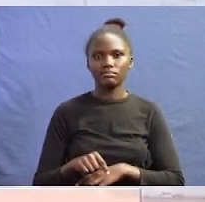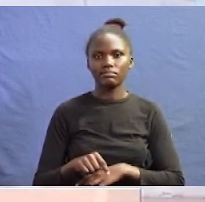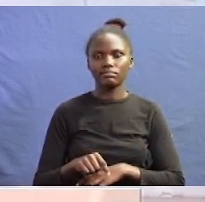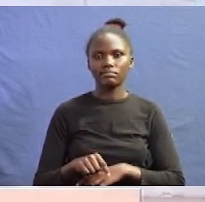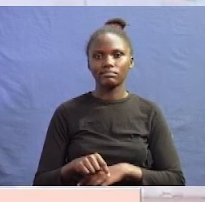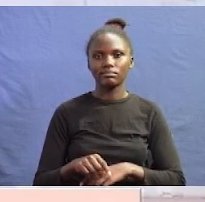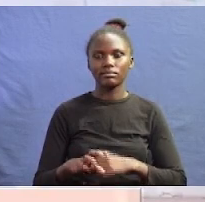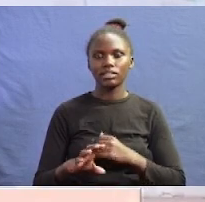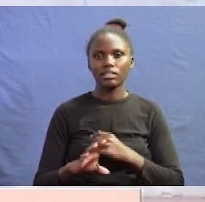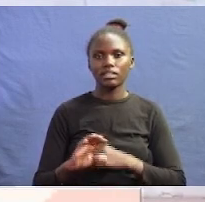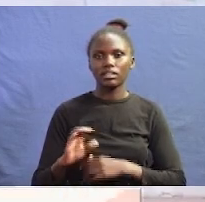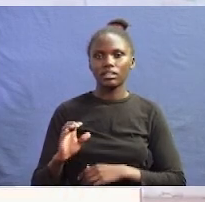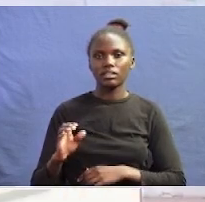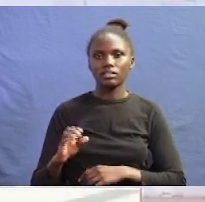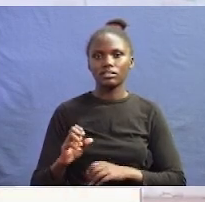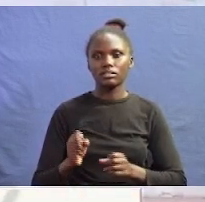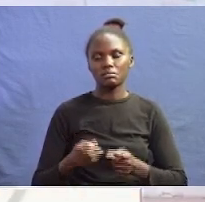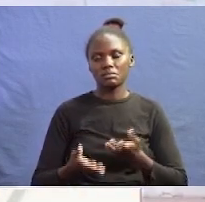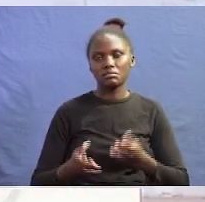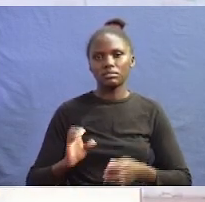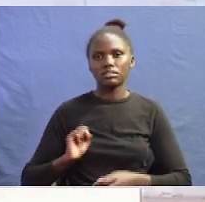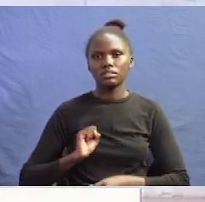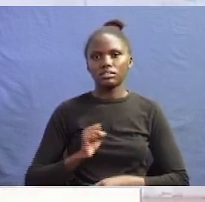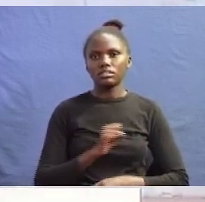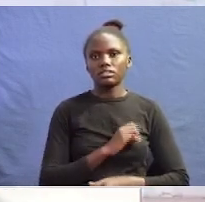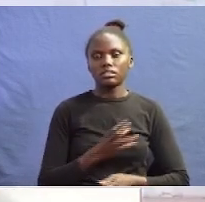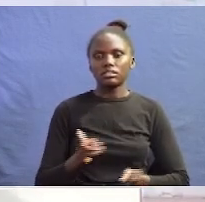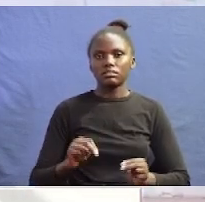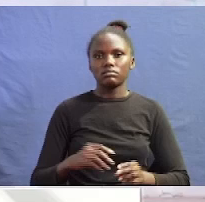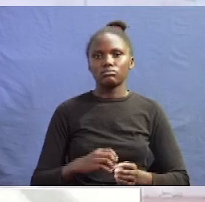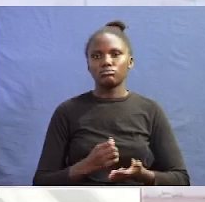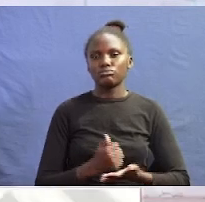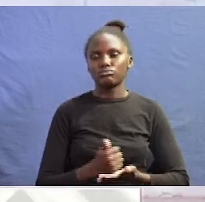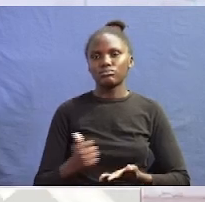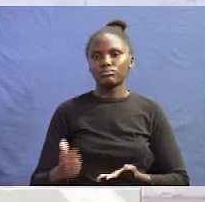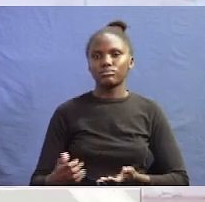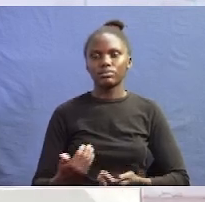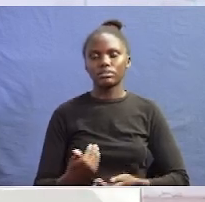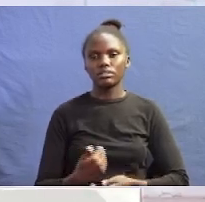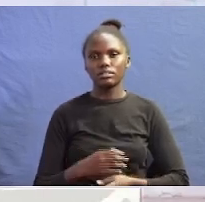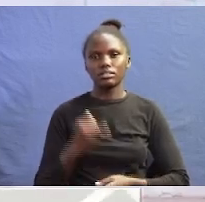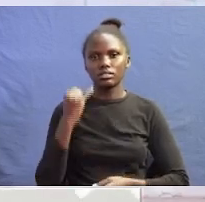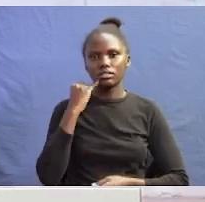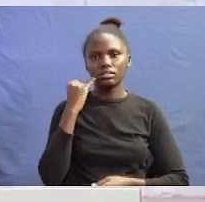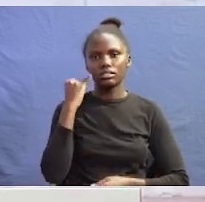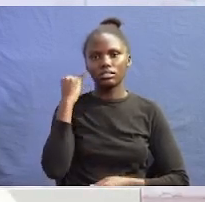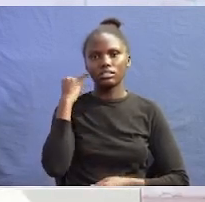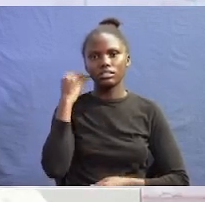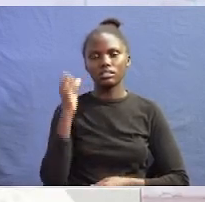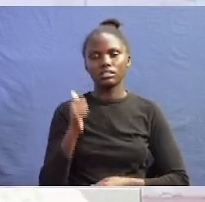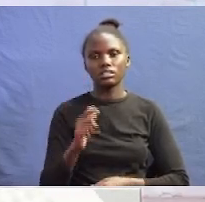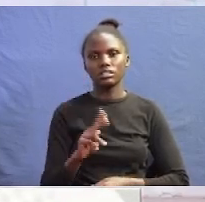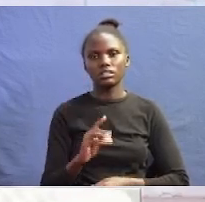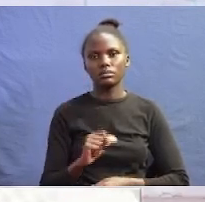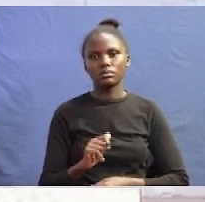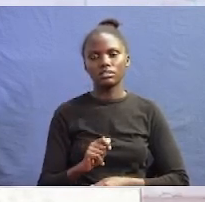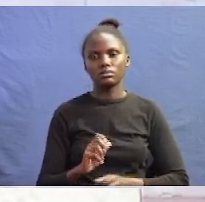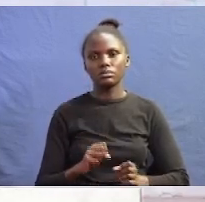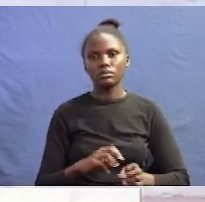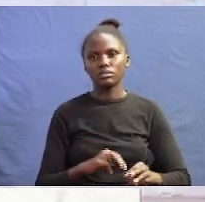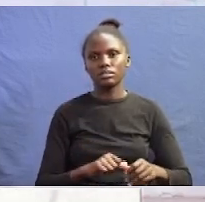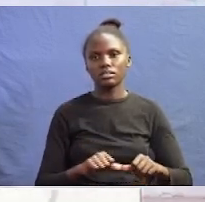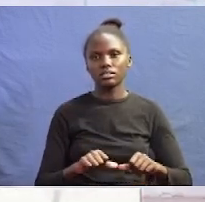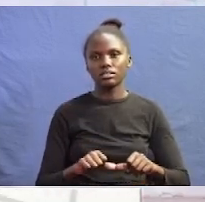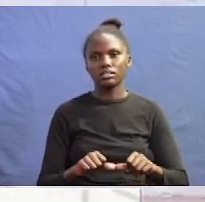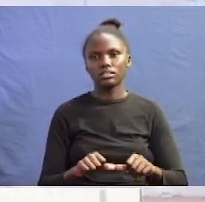in the county, or rather in the Senate, as the proceedings to oust Isiolo Governor Abdi Guyo, the proceedings,